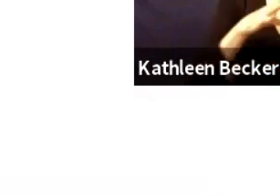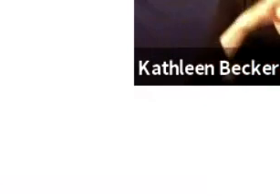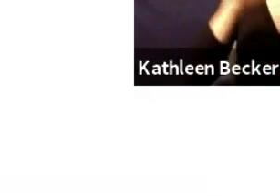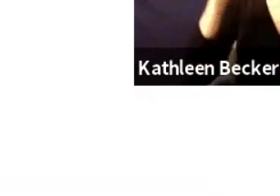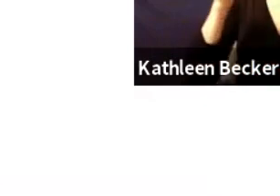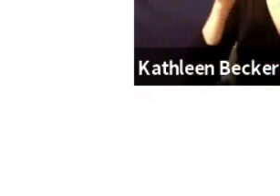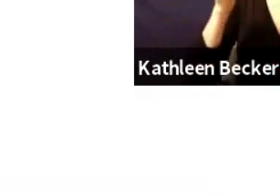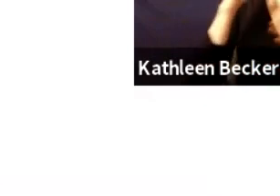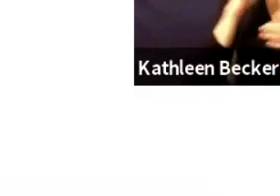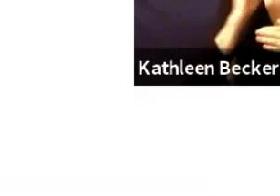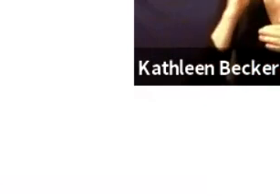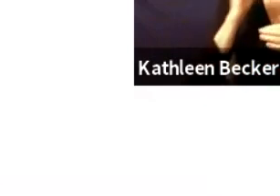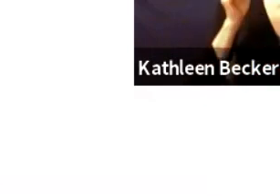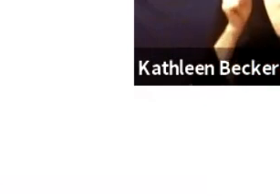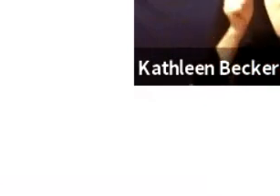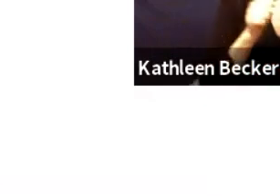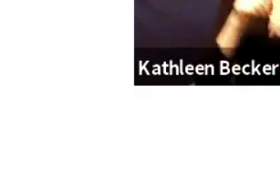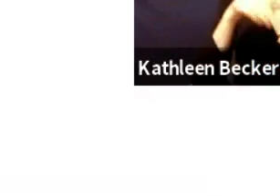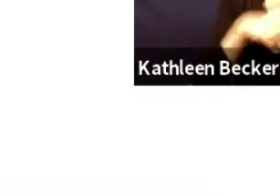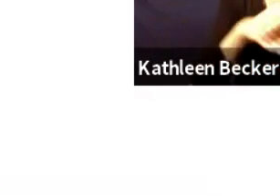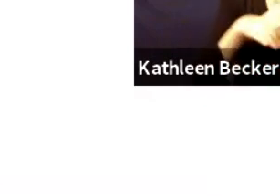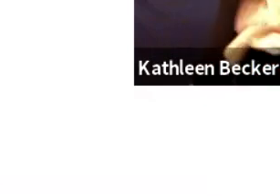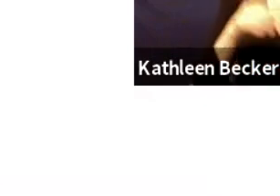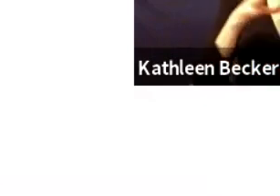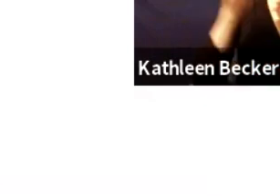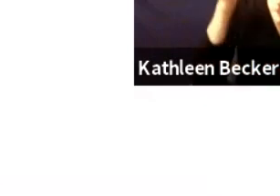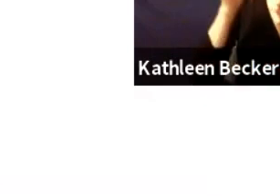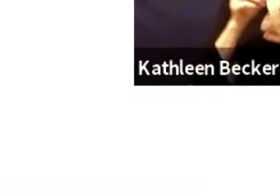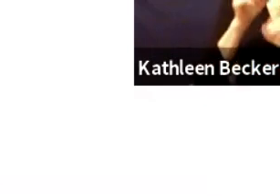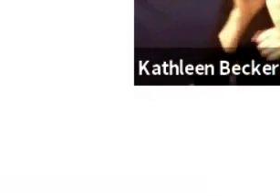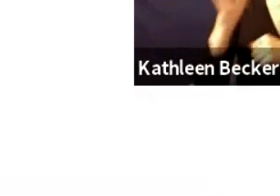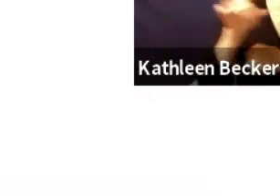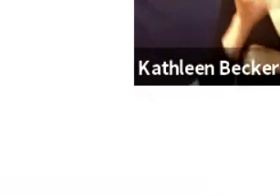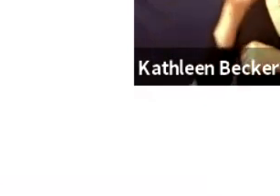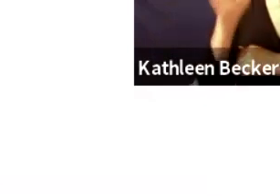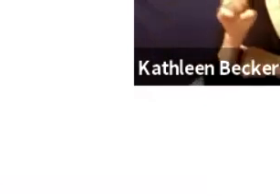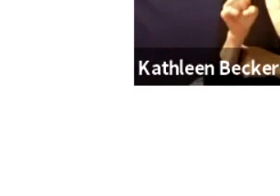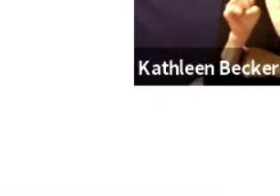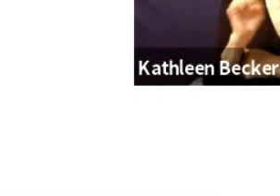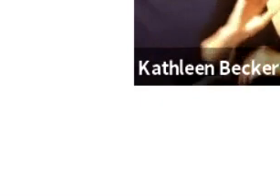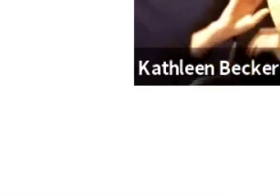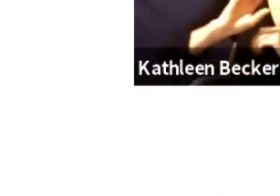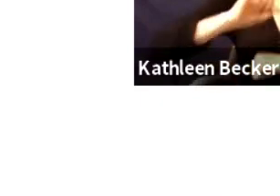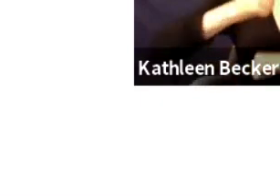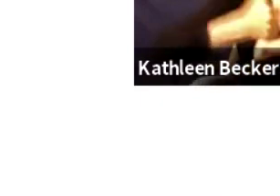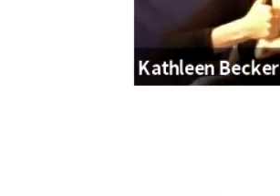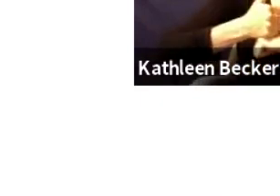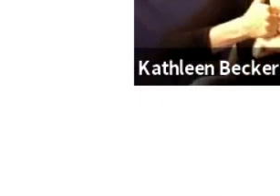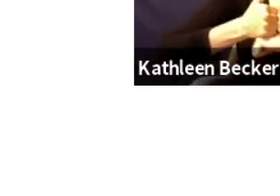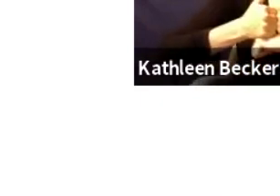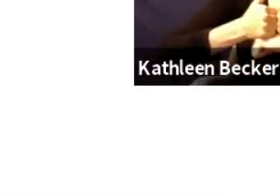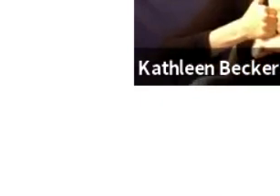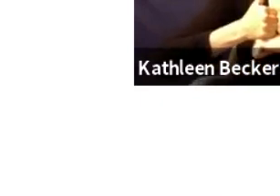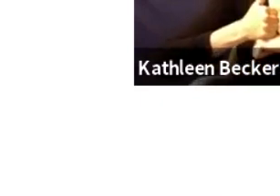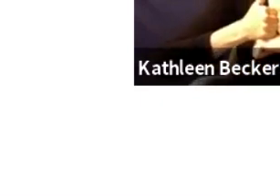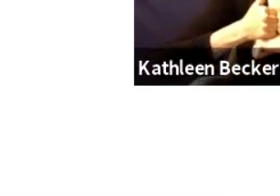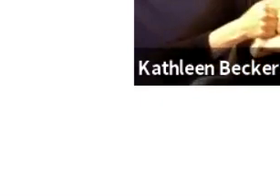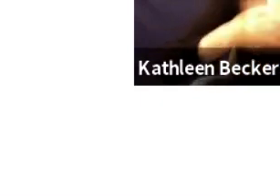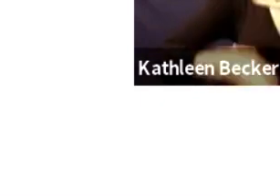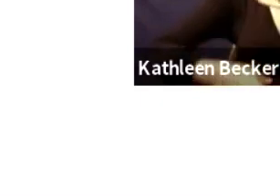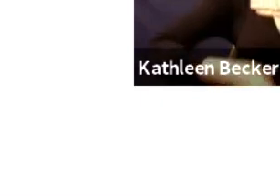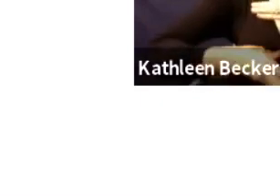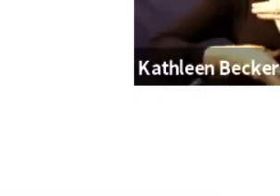diverse needs, abilities, and learning styles. Built-in settings and easy-to-use apps and extensions